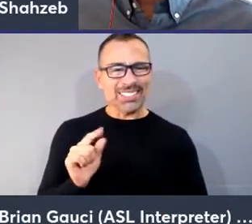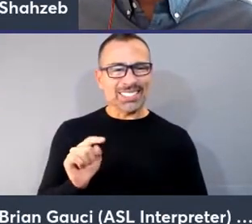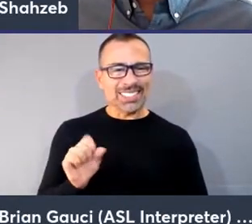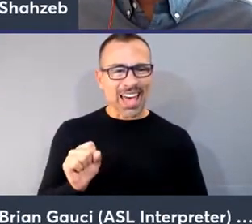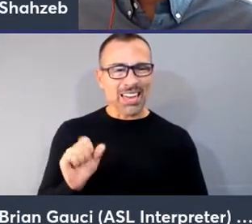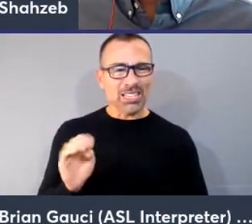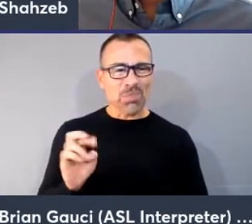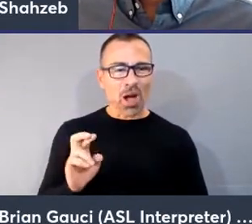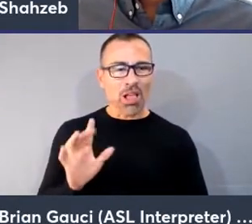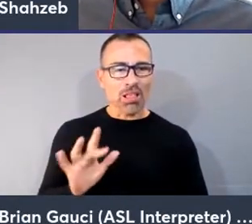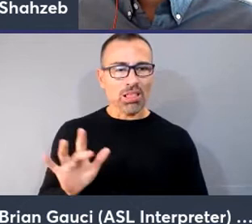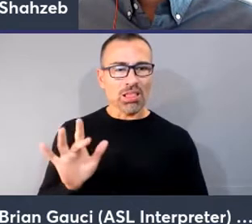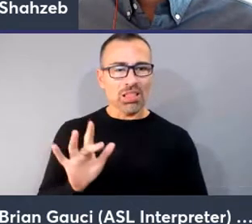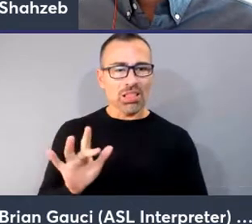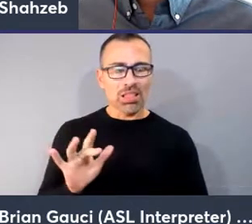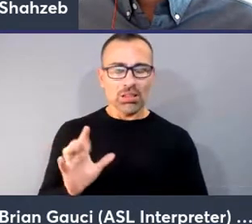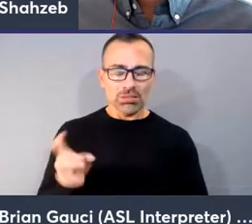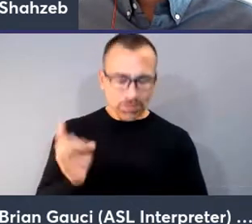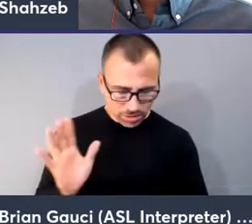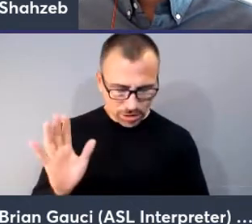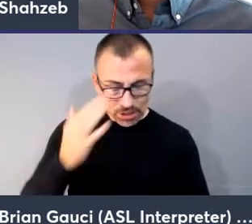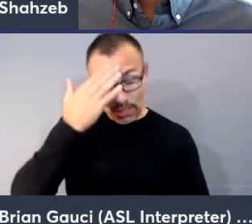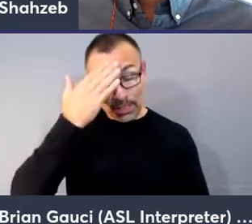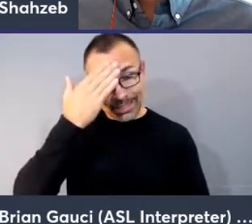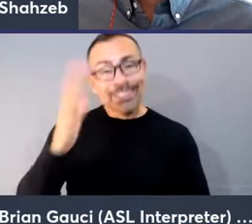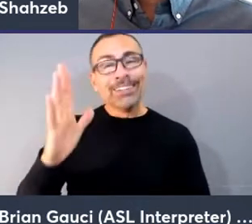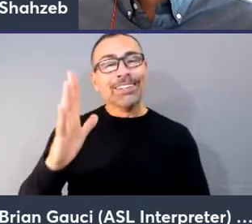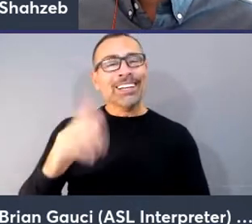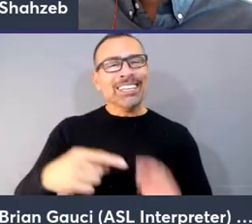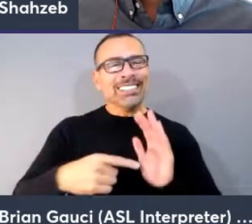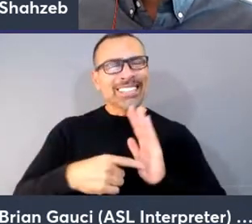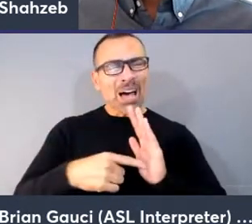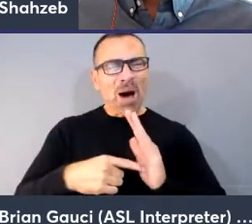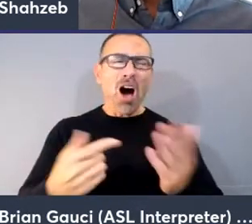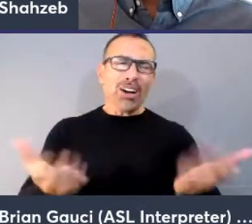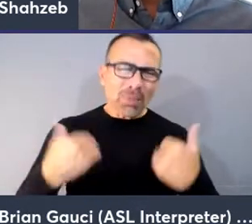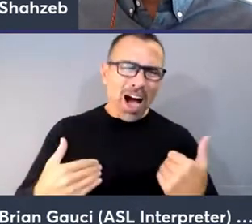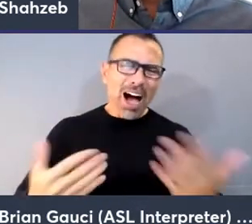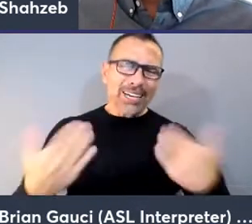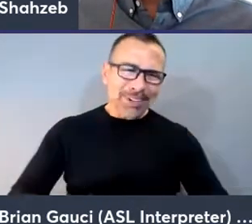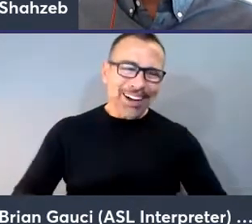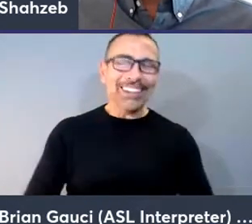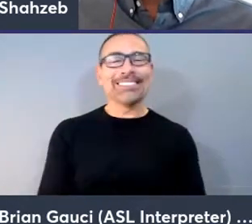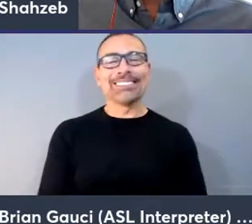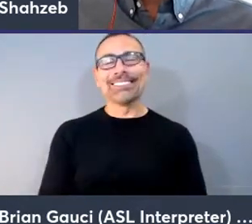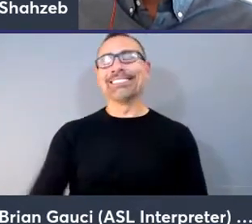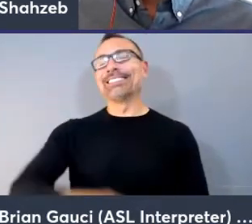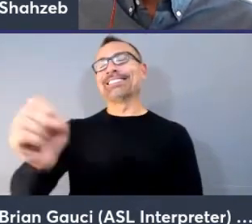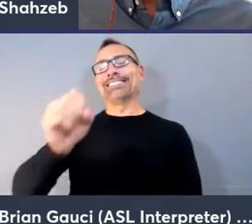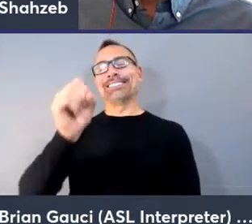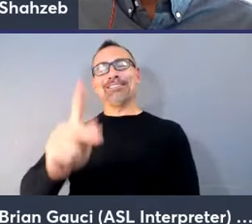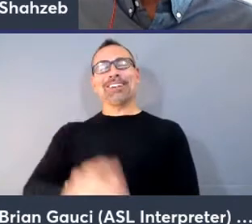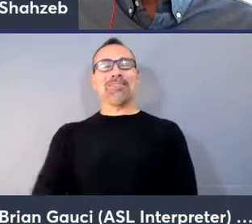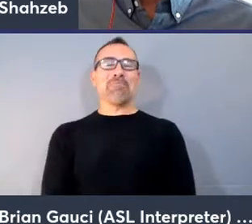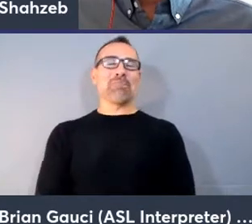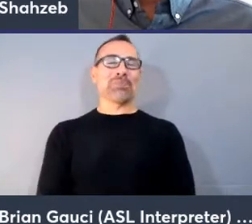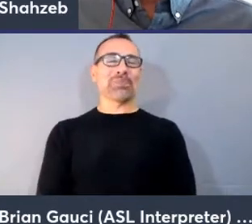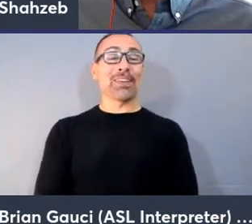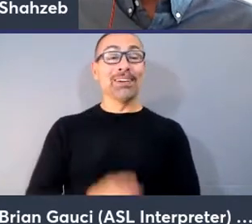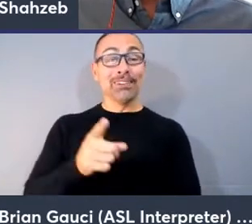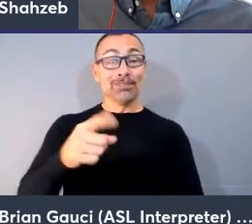All right. Show us So the demo. Sorry, I had to do that. okay. So for the